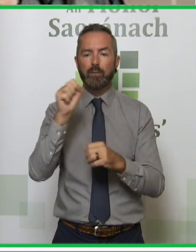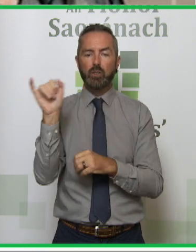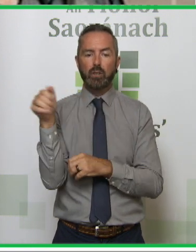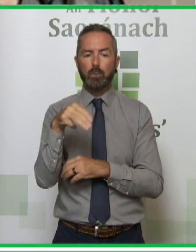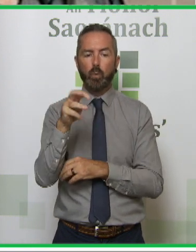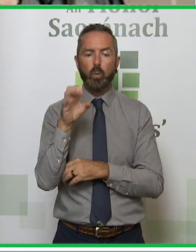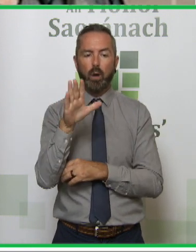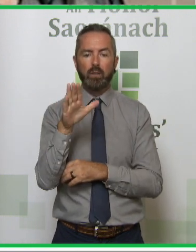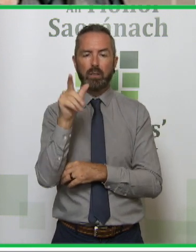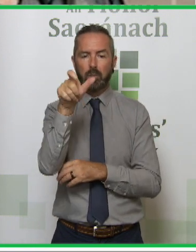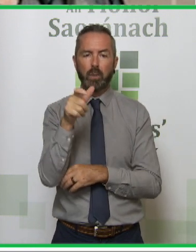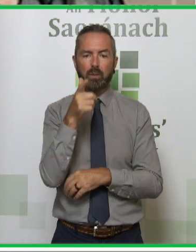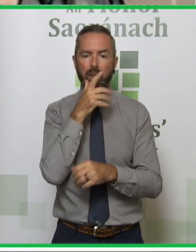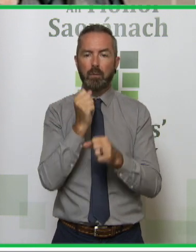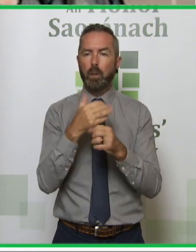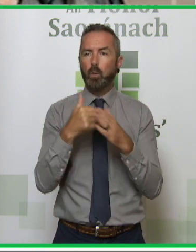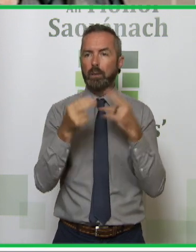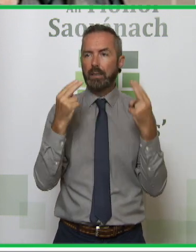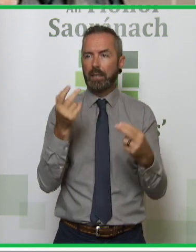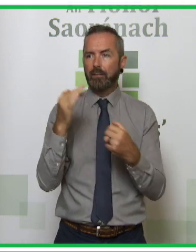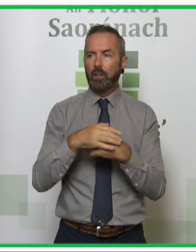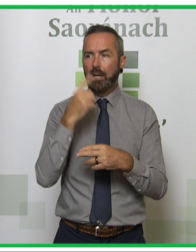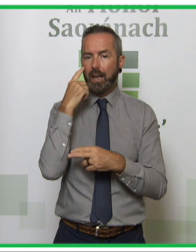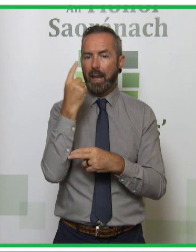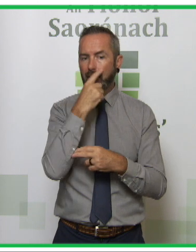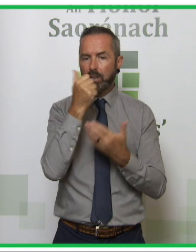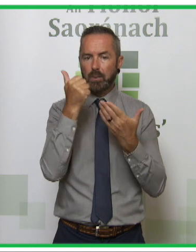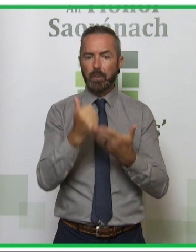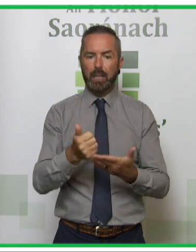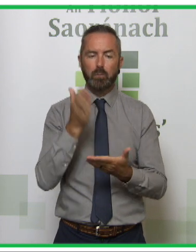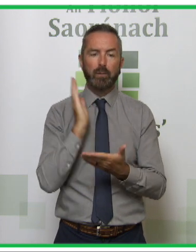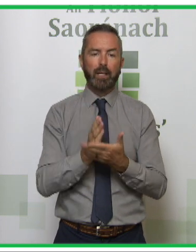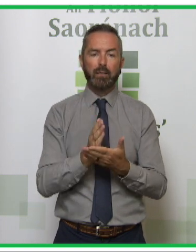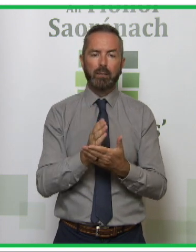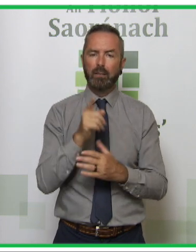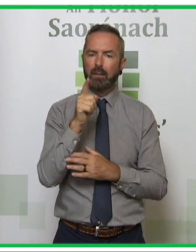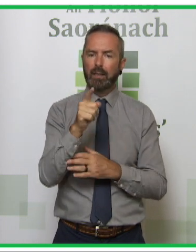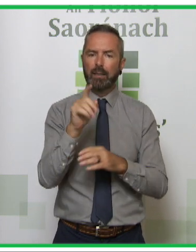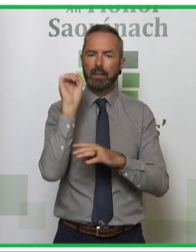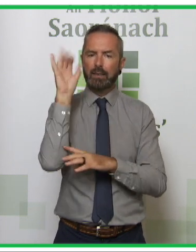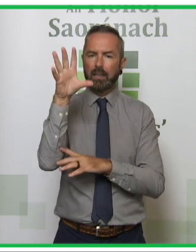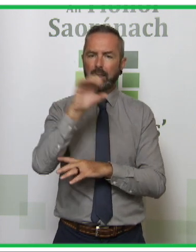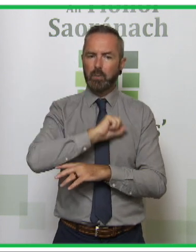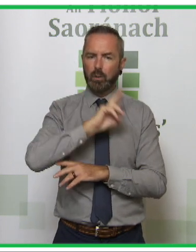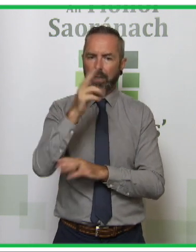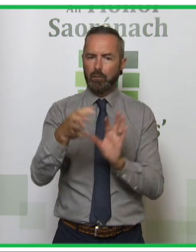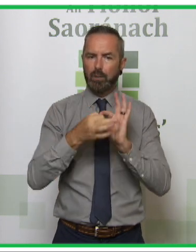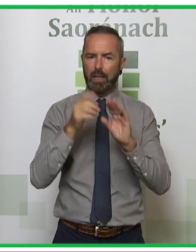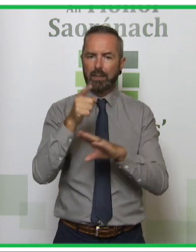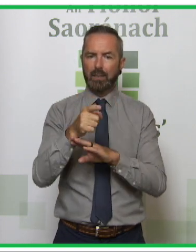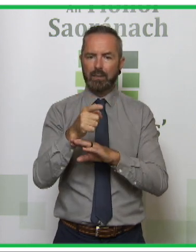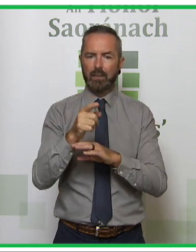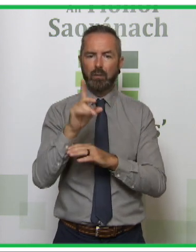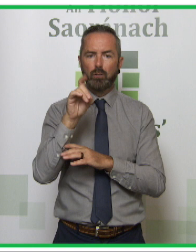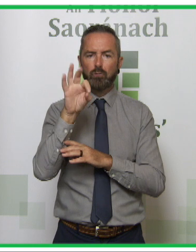department and the need for evidence-based prevention. But I suppose this slide is something you might relate to at this stage of the Assembly, that drug use is a very complex